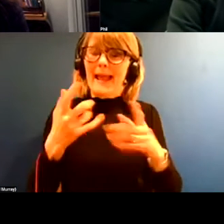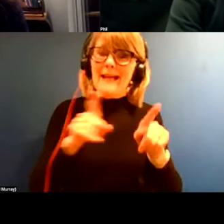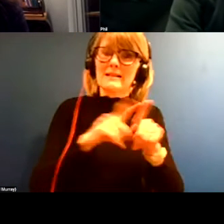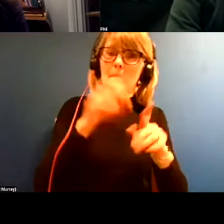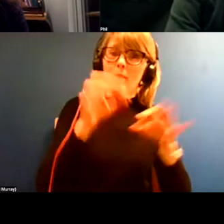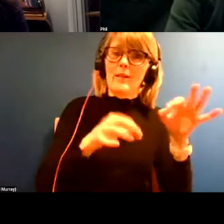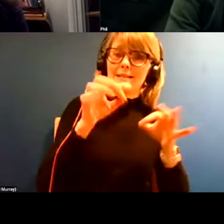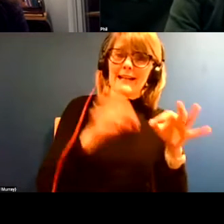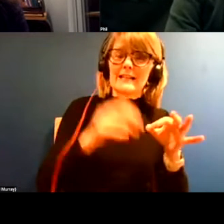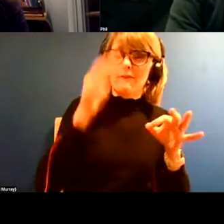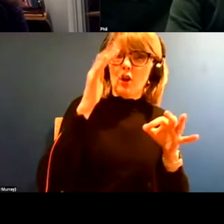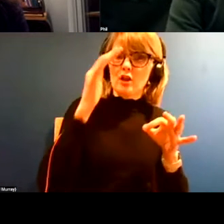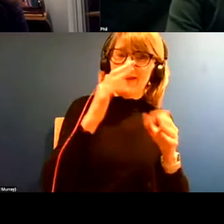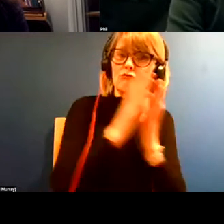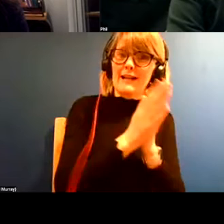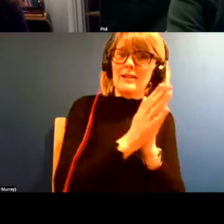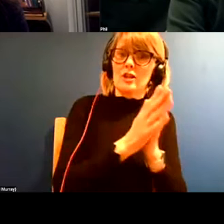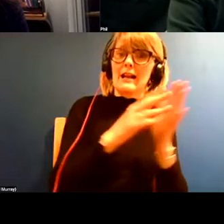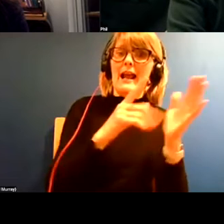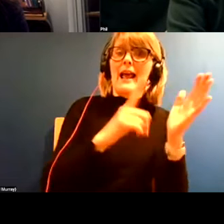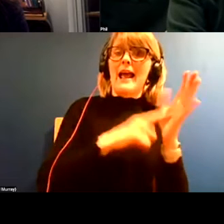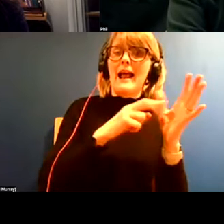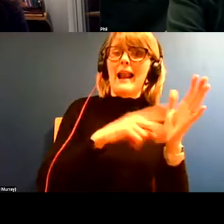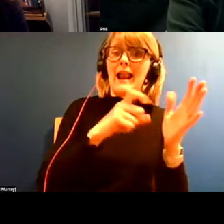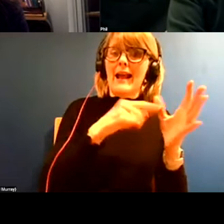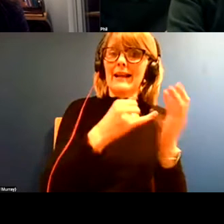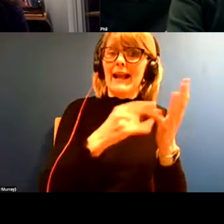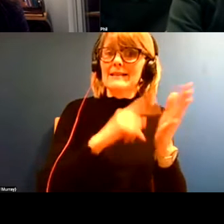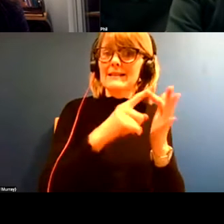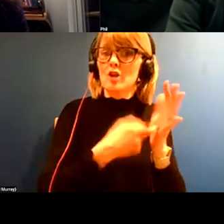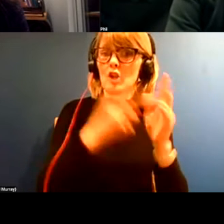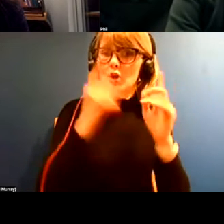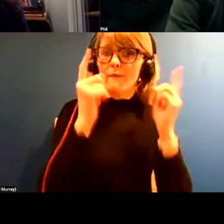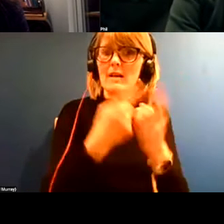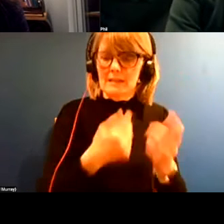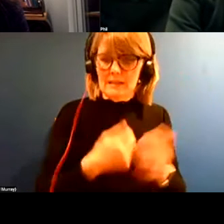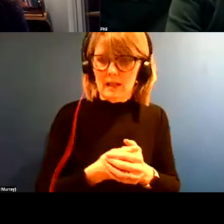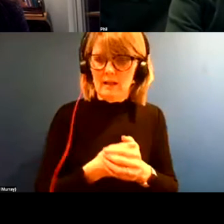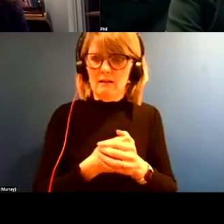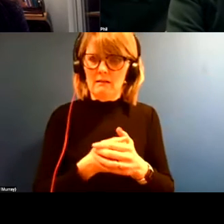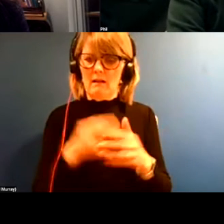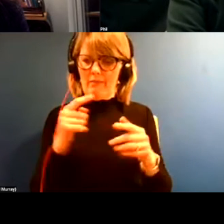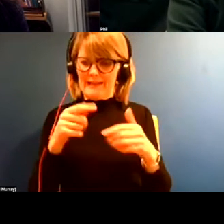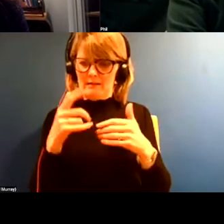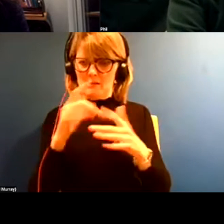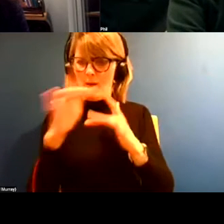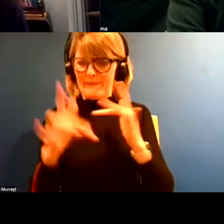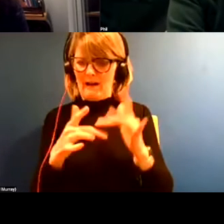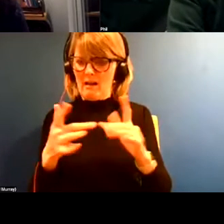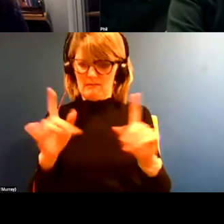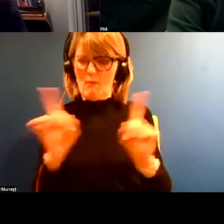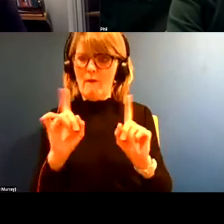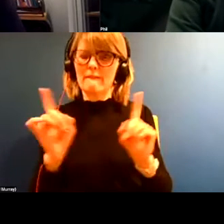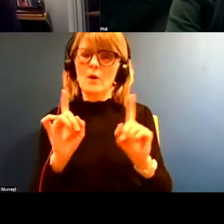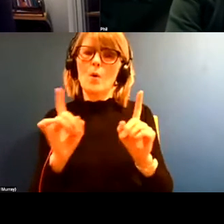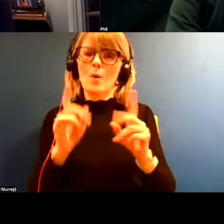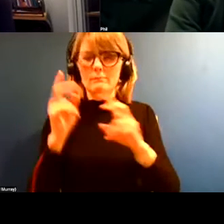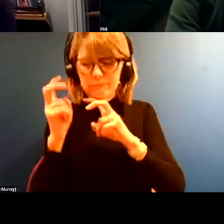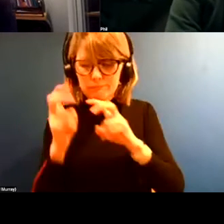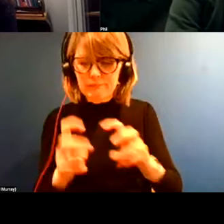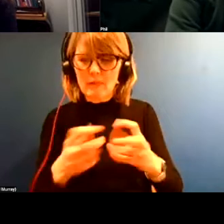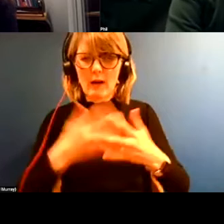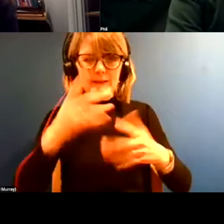University. And the purpose of these webinars is to explore the many forms of power that